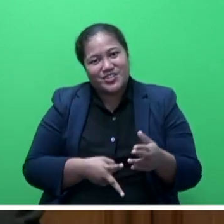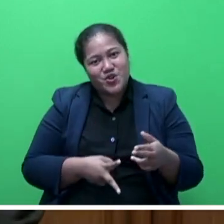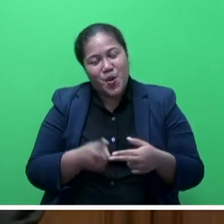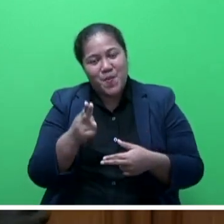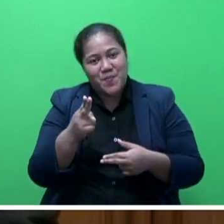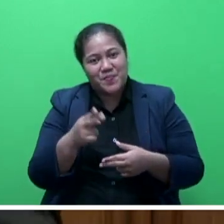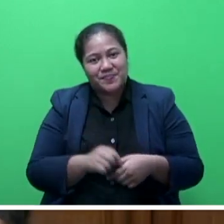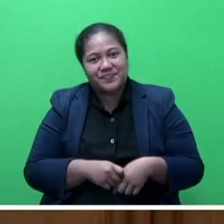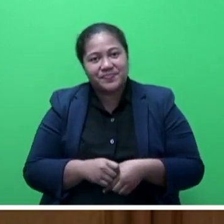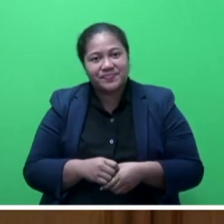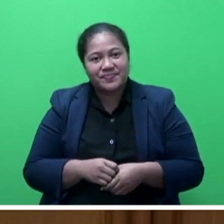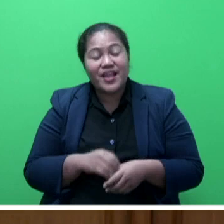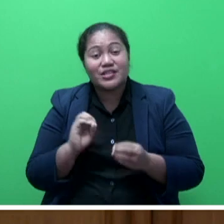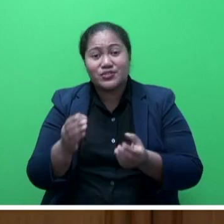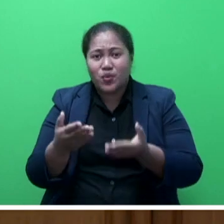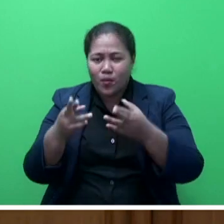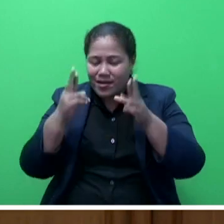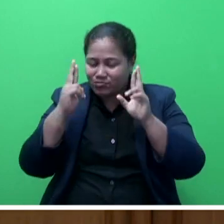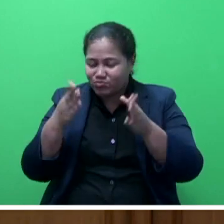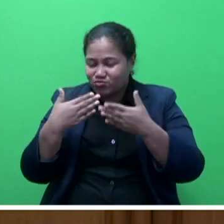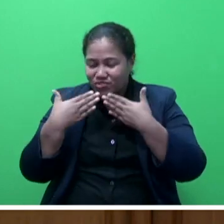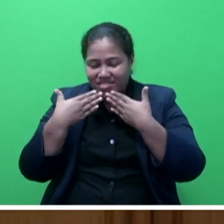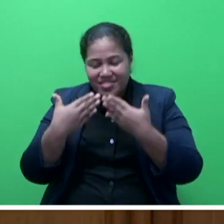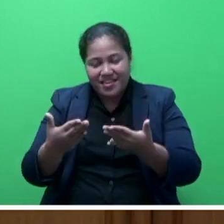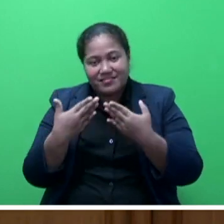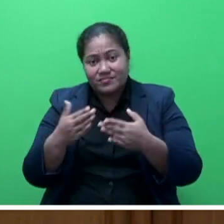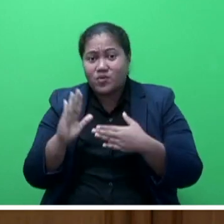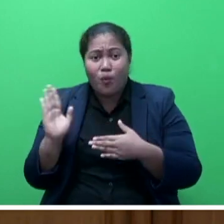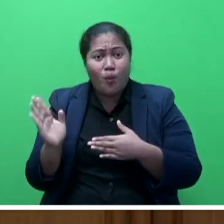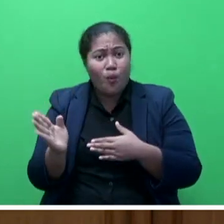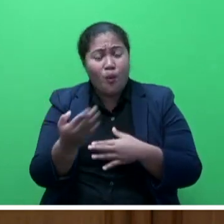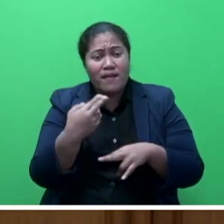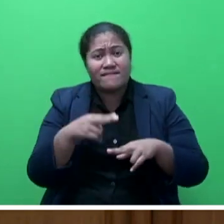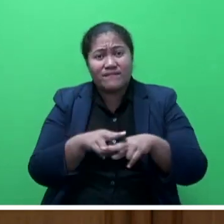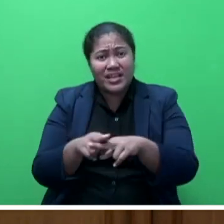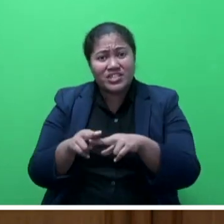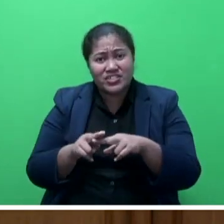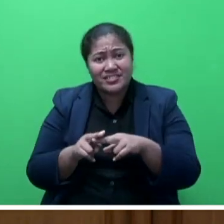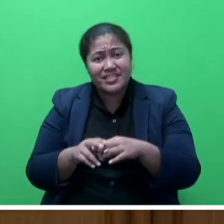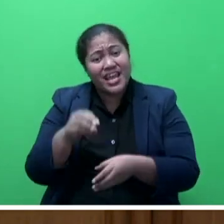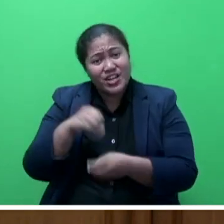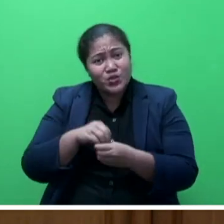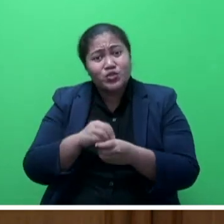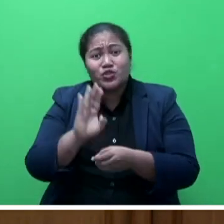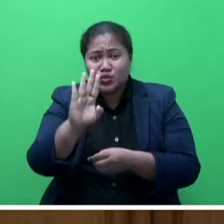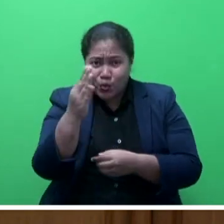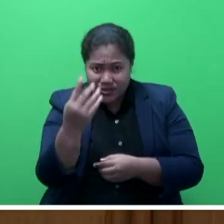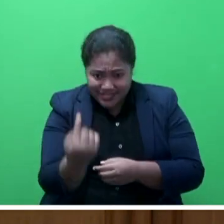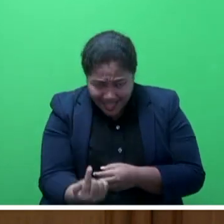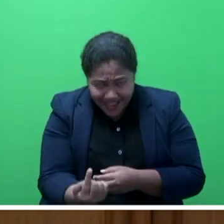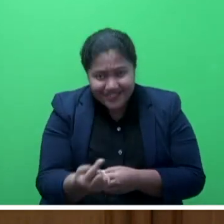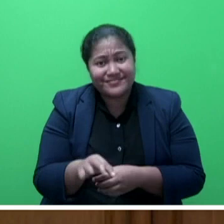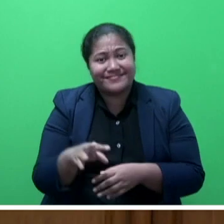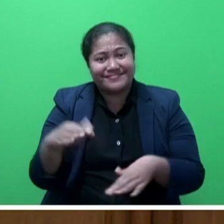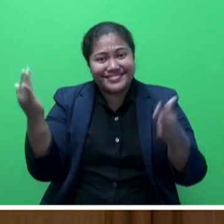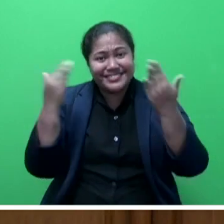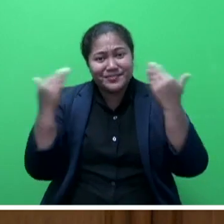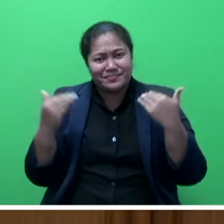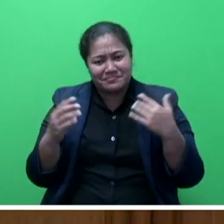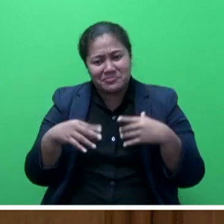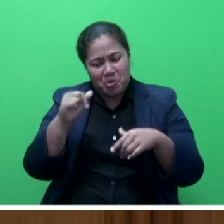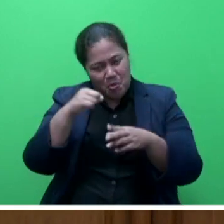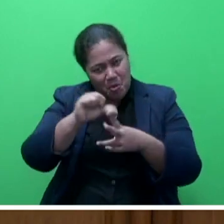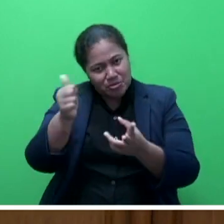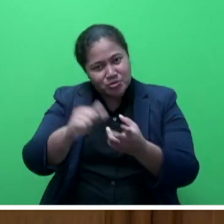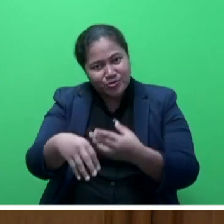And I wish to thank all Fijians, including your good self, Honorable Speaker, who have contributed